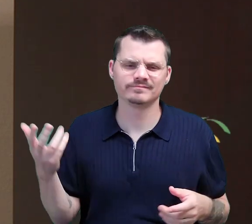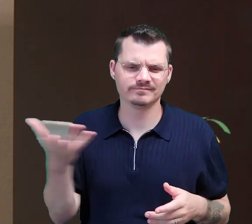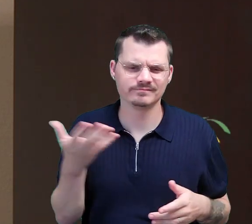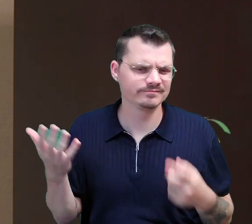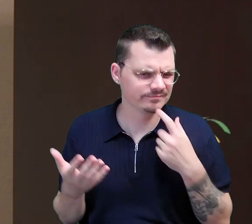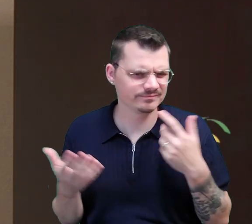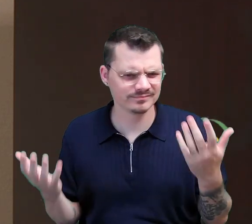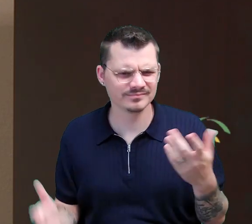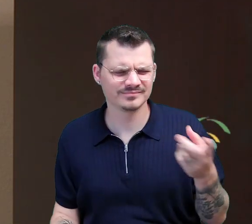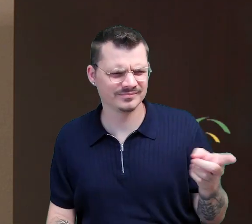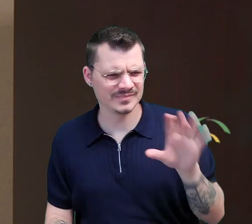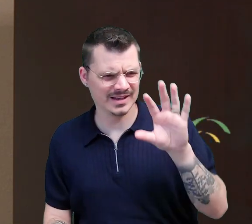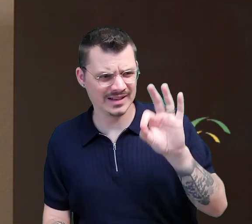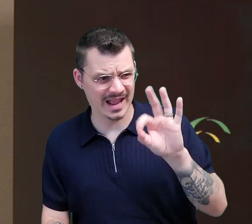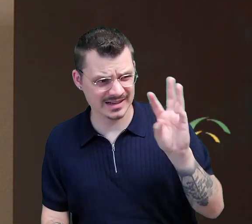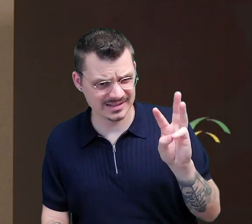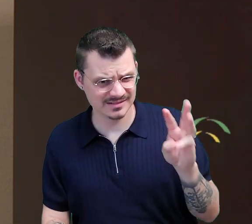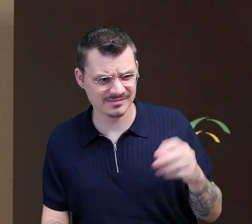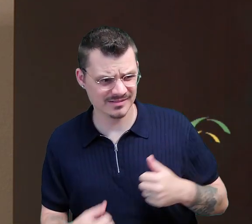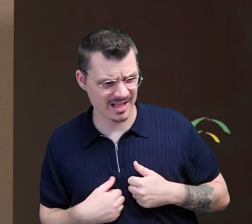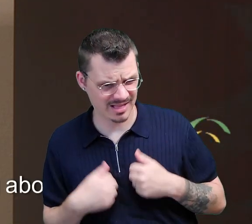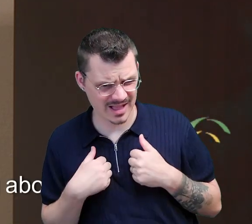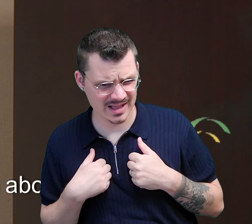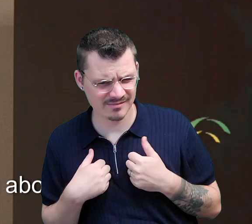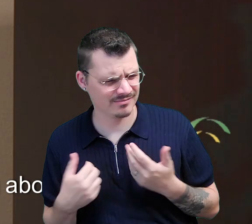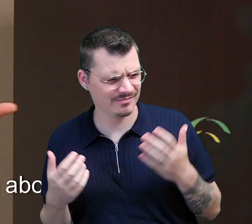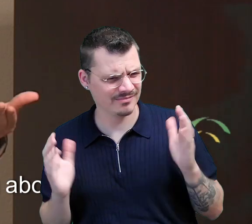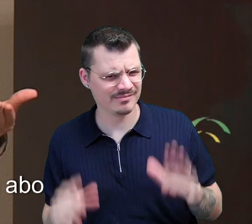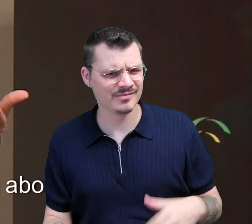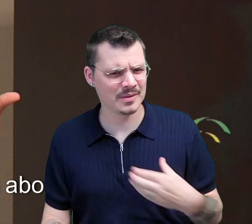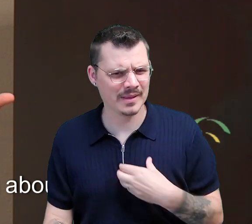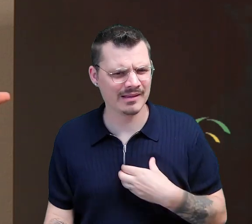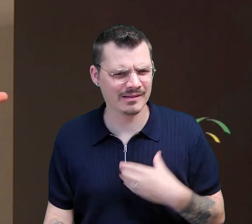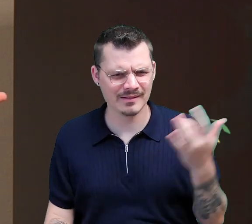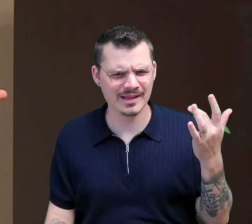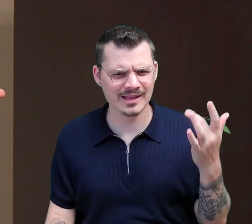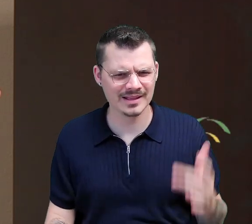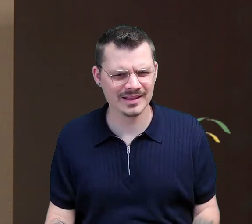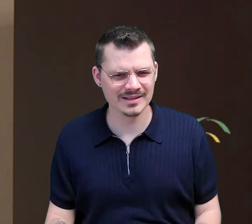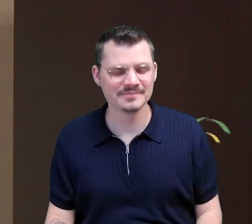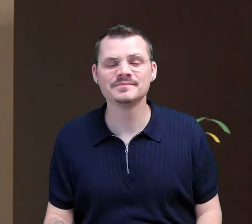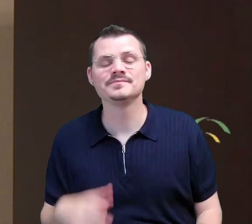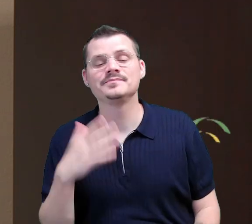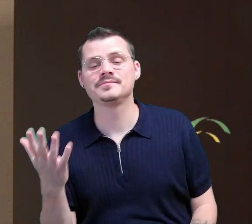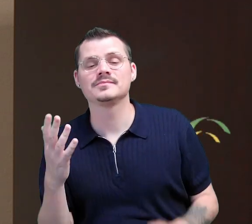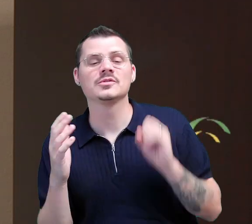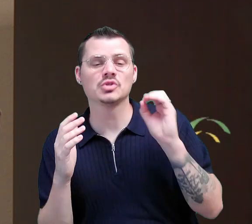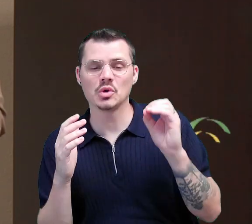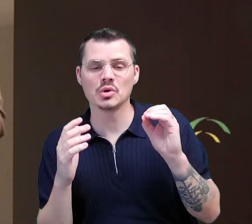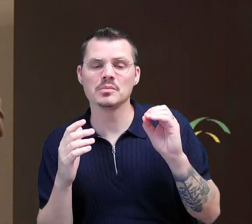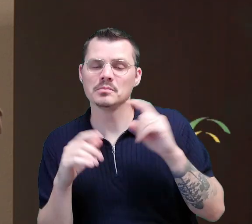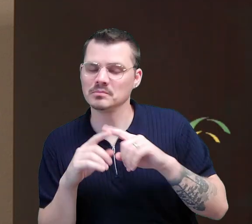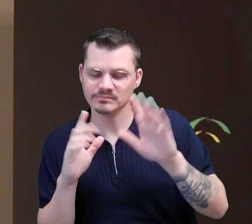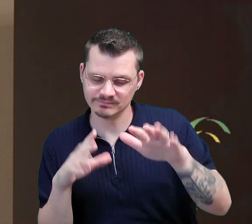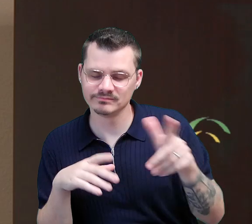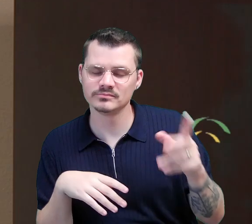They were all like, you're 96, you have a pulse, what are you complaining about? And